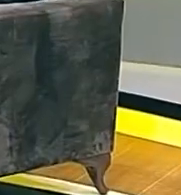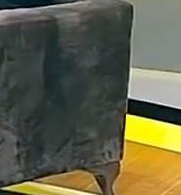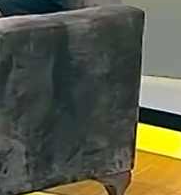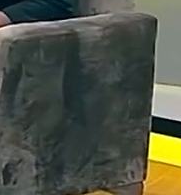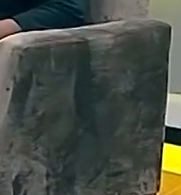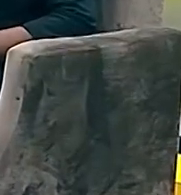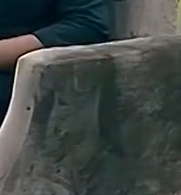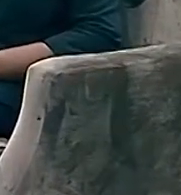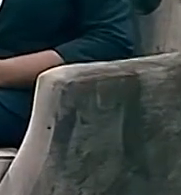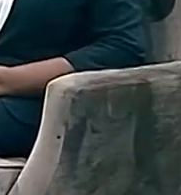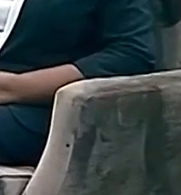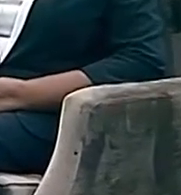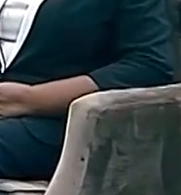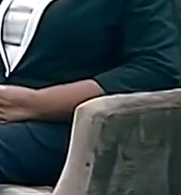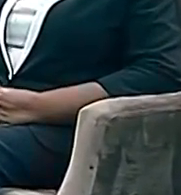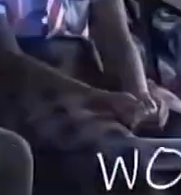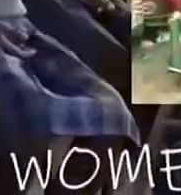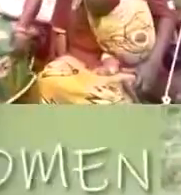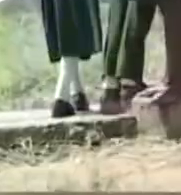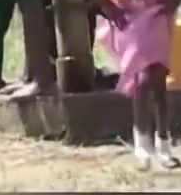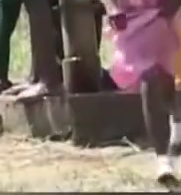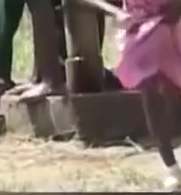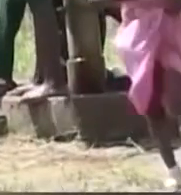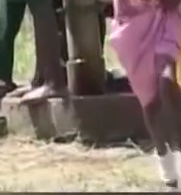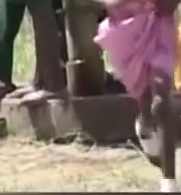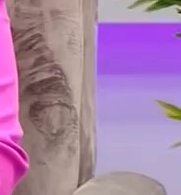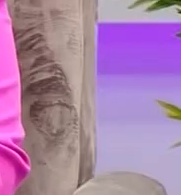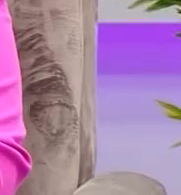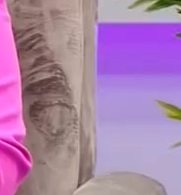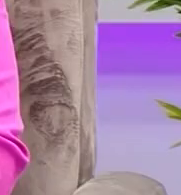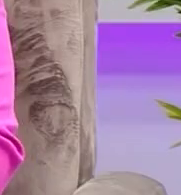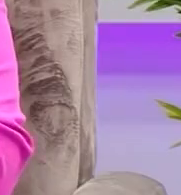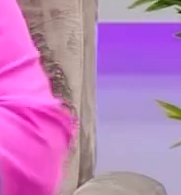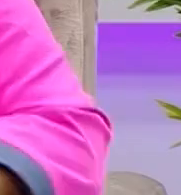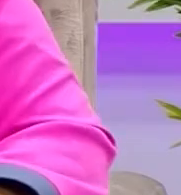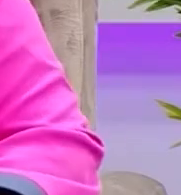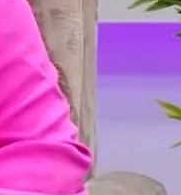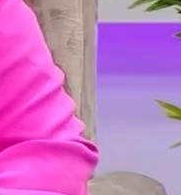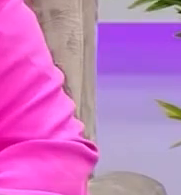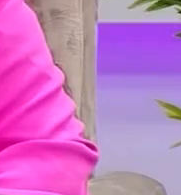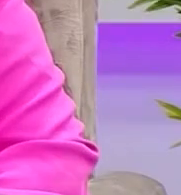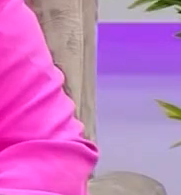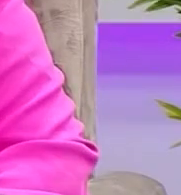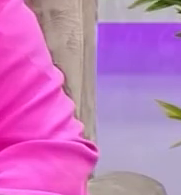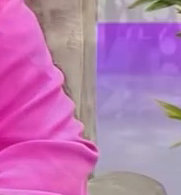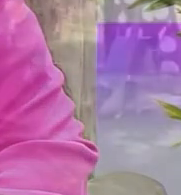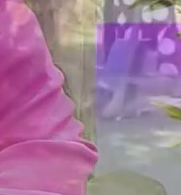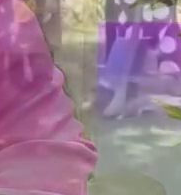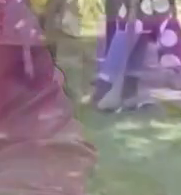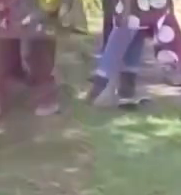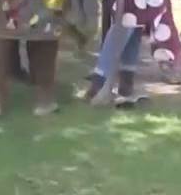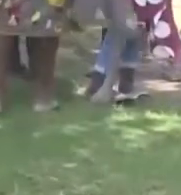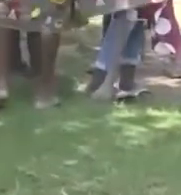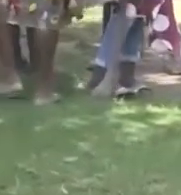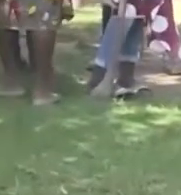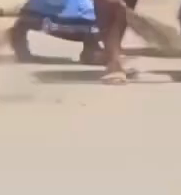and providing guidance to the women and young girls on necessary steps and conduct that will help shape and